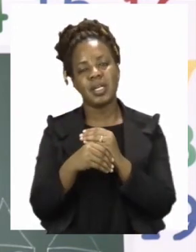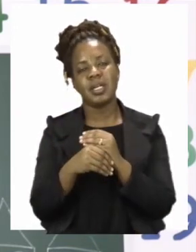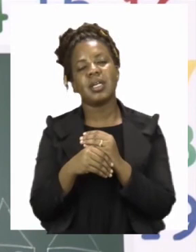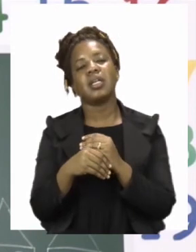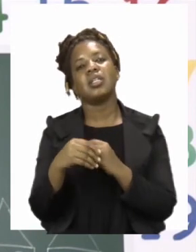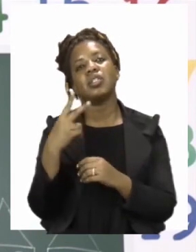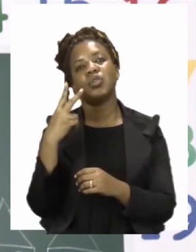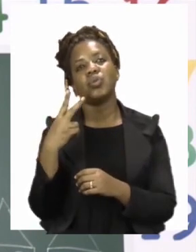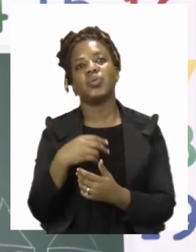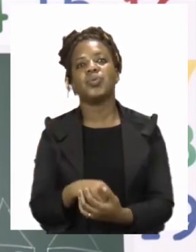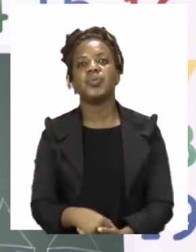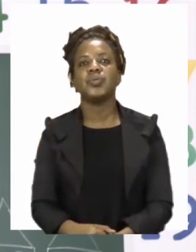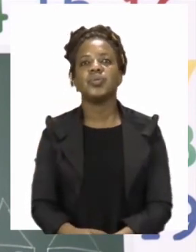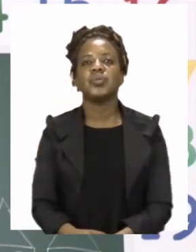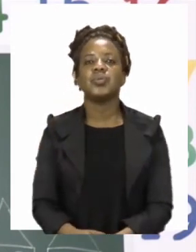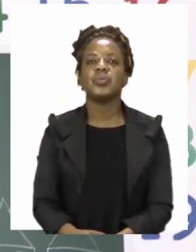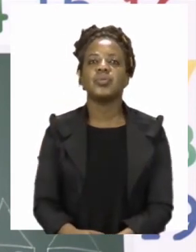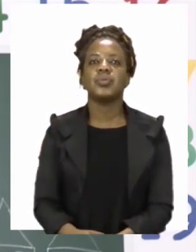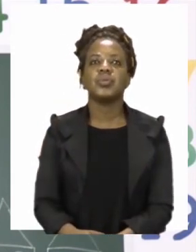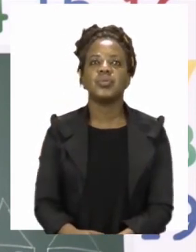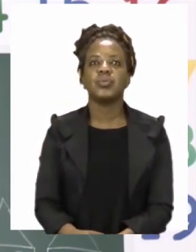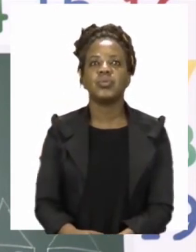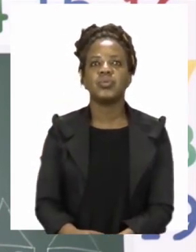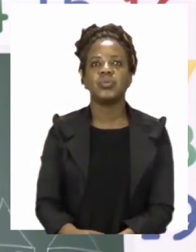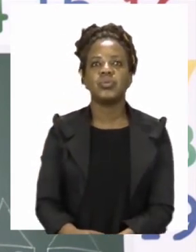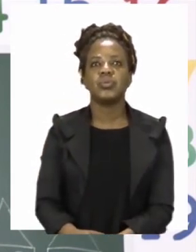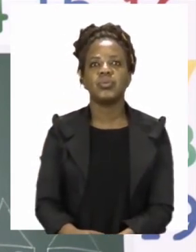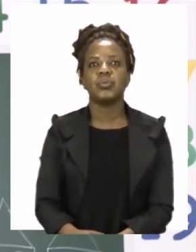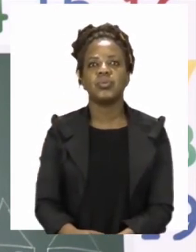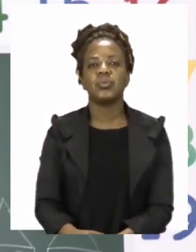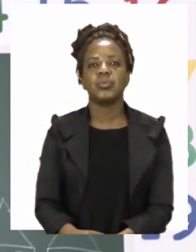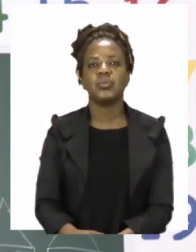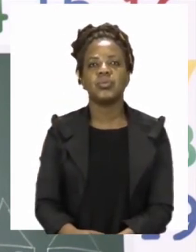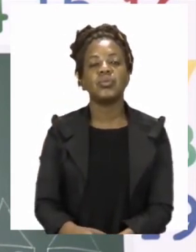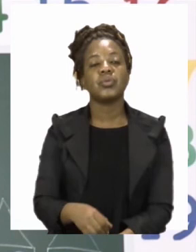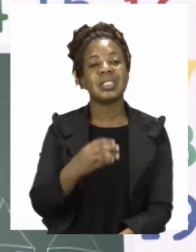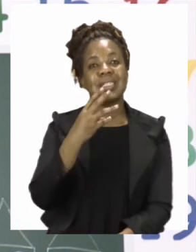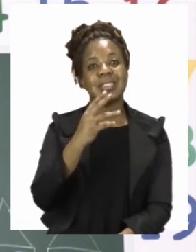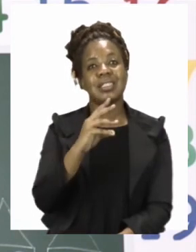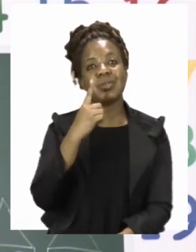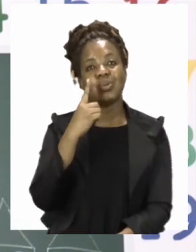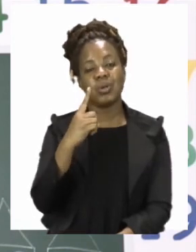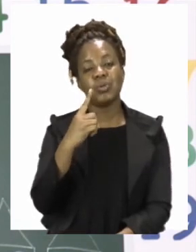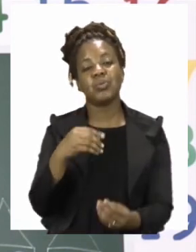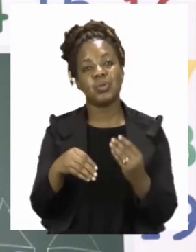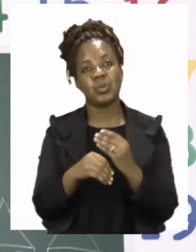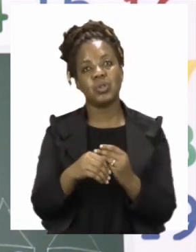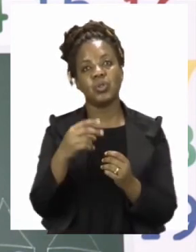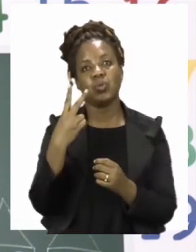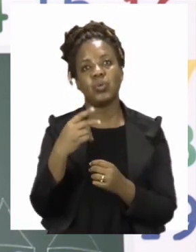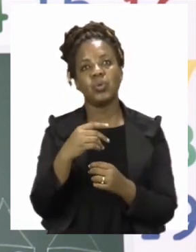number 59. So we're going to start at 57 and we're going to hop. Then we go to